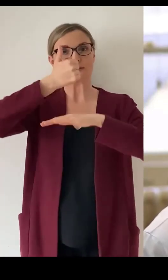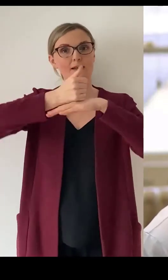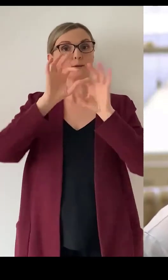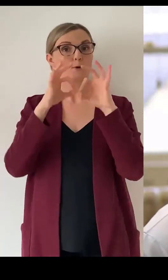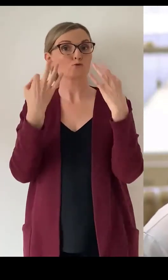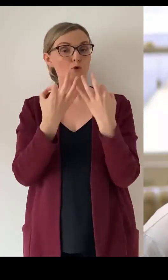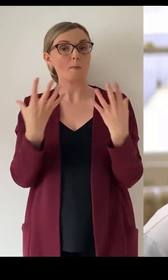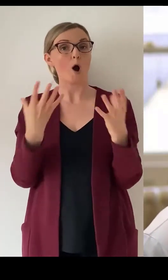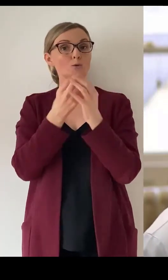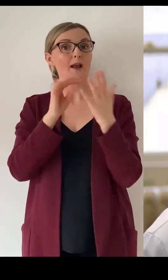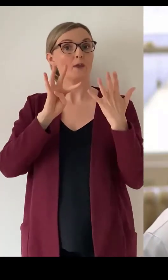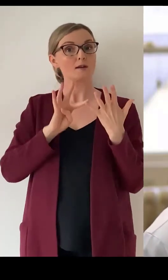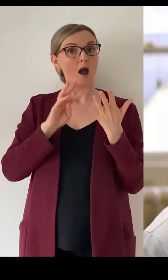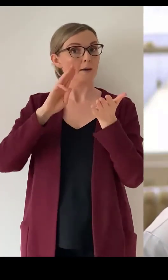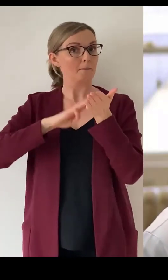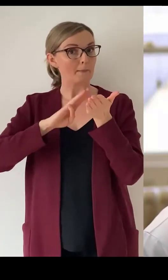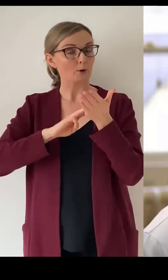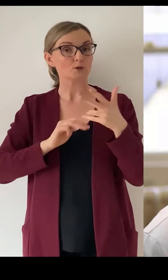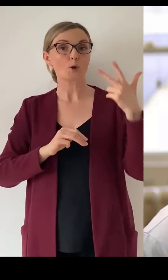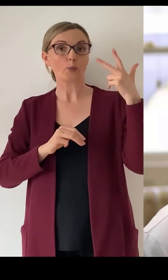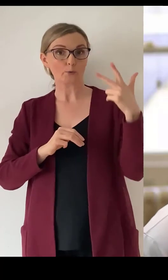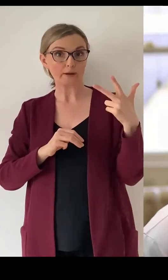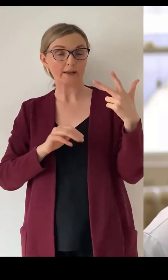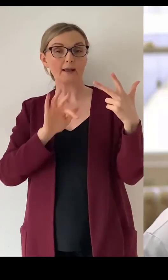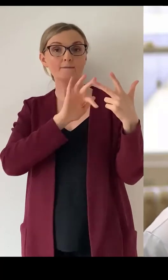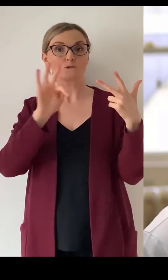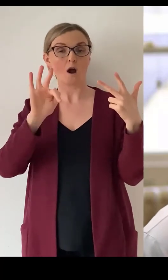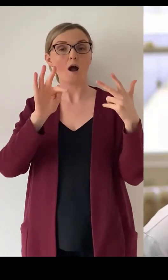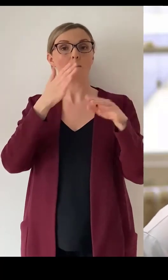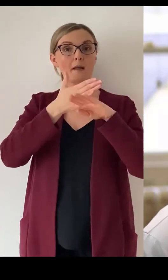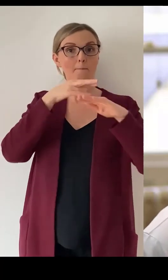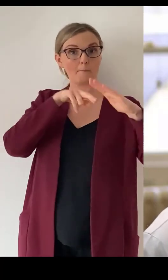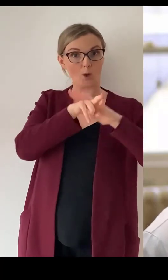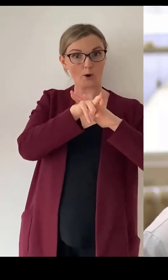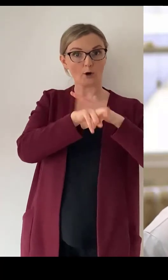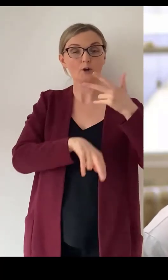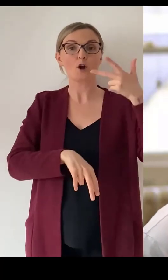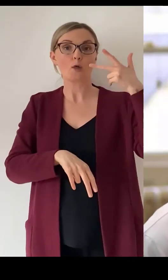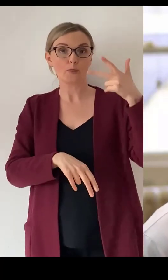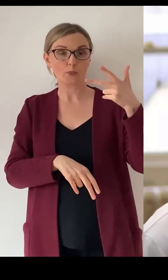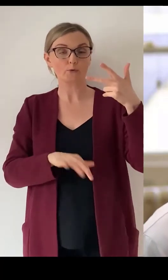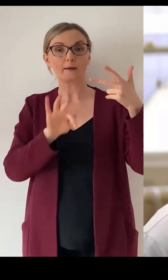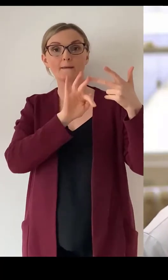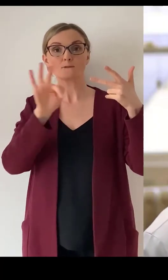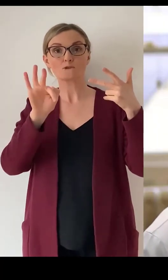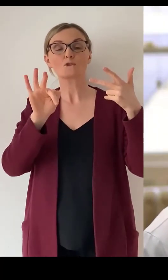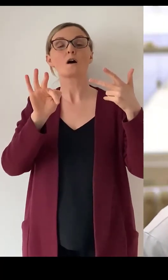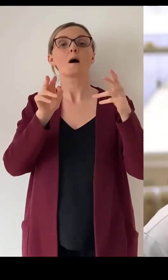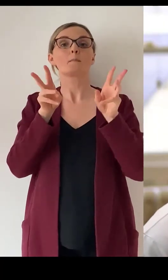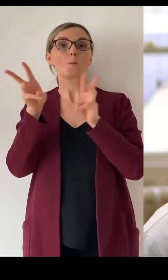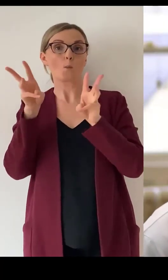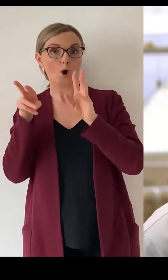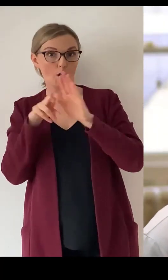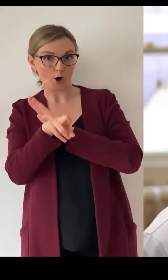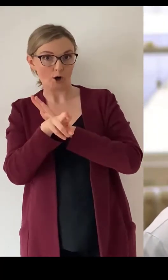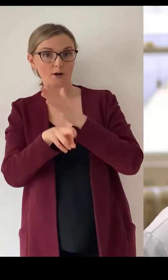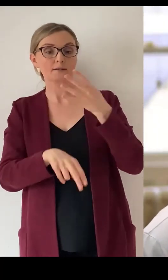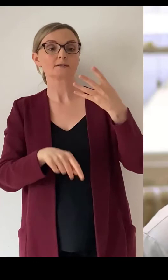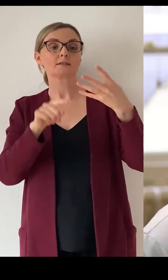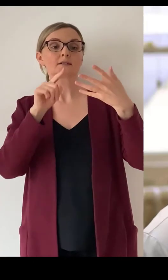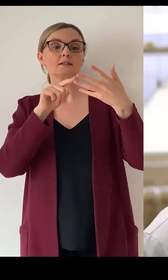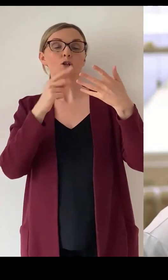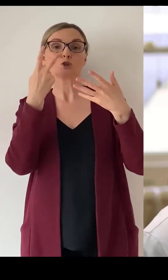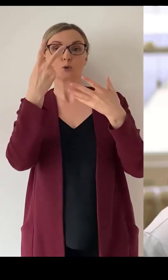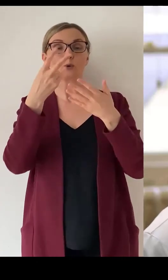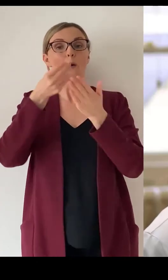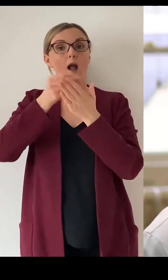members, 3 representatives from employers, 3 representatives from the workers' side, 2